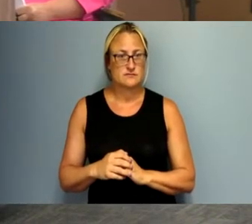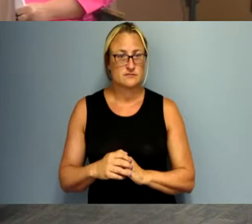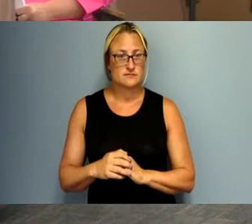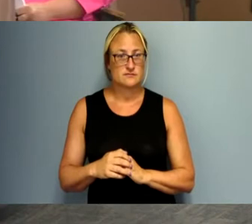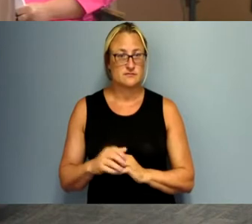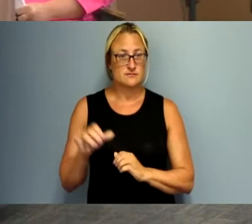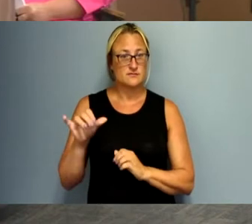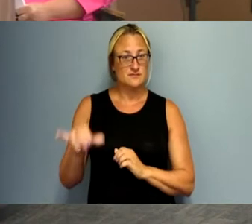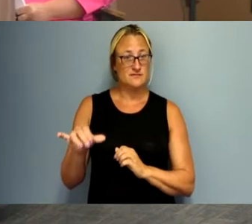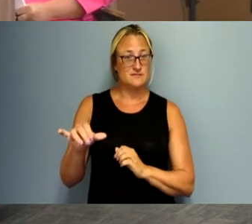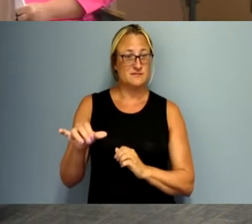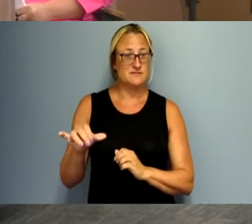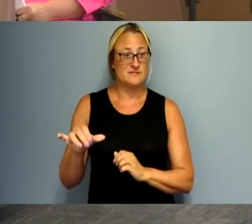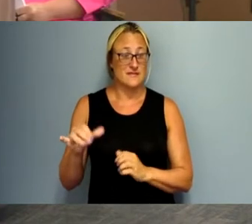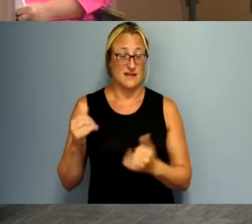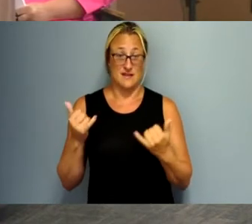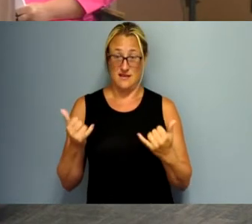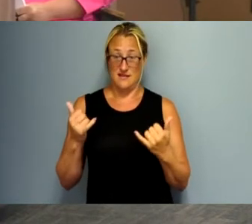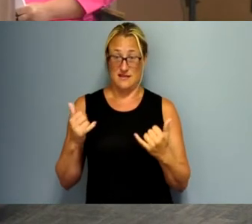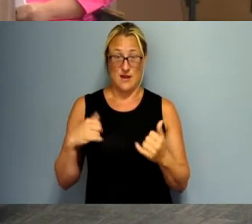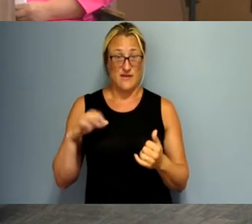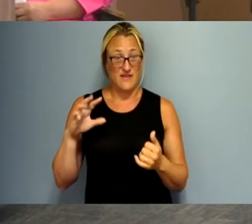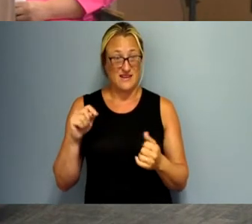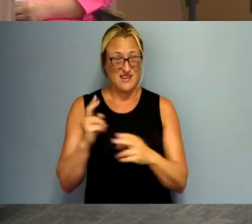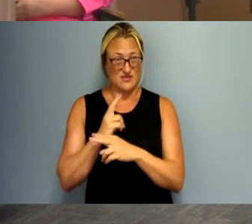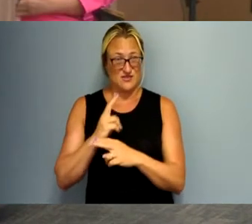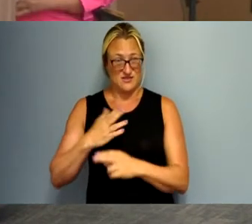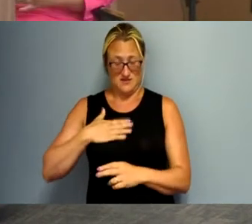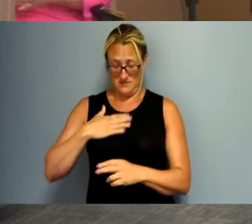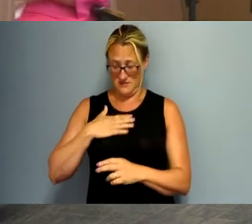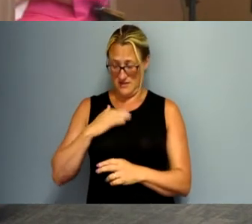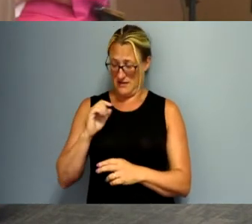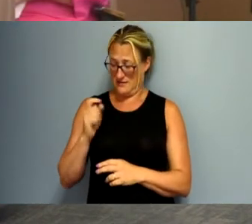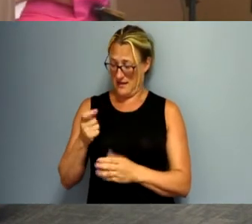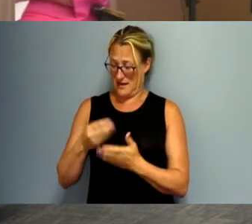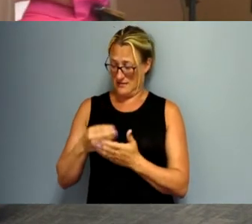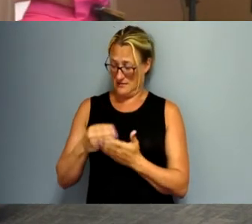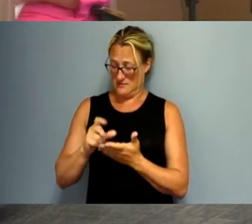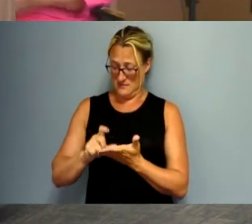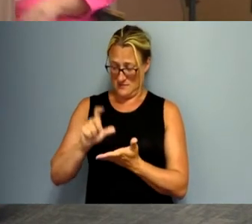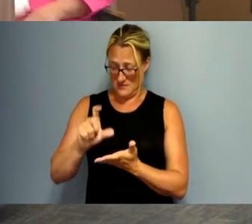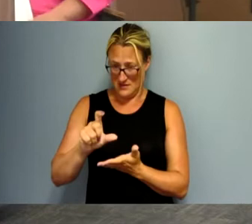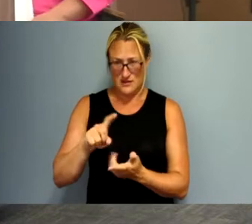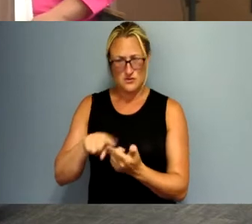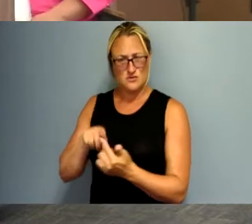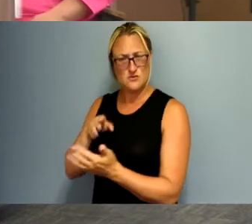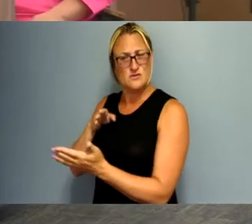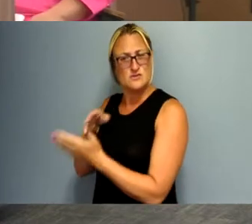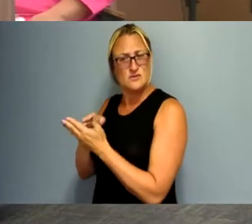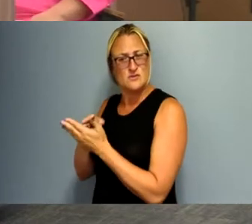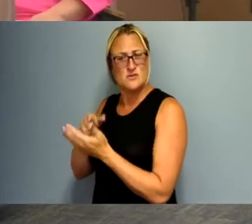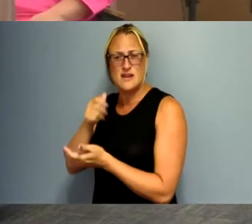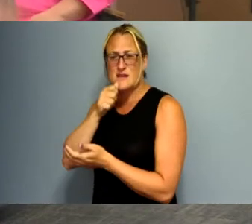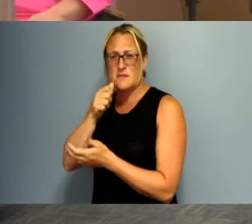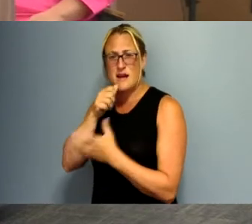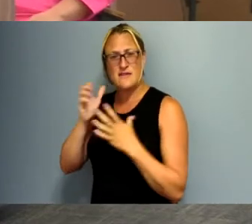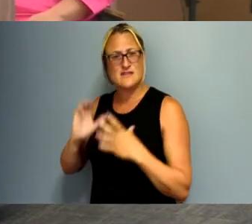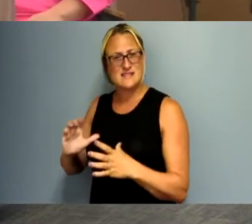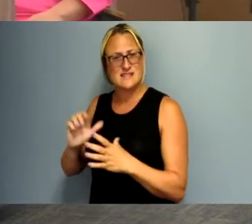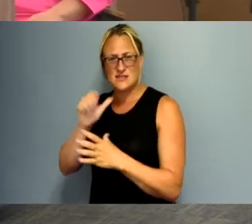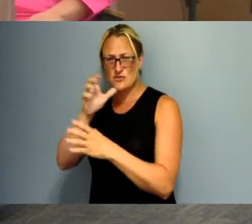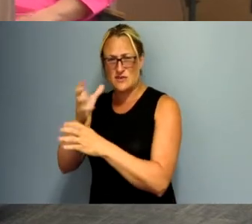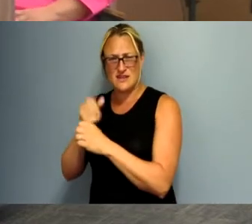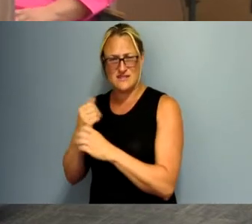That, now I find out you're using my tax money to sue private citizens to not receive